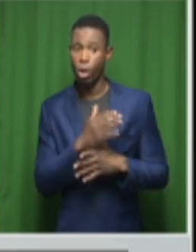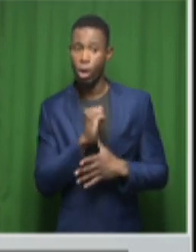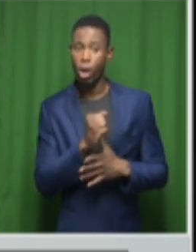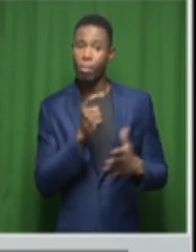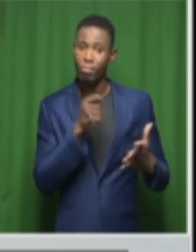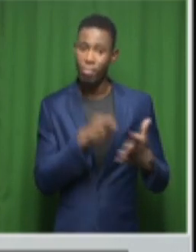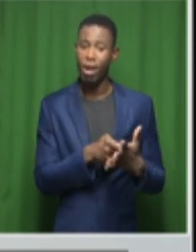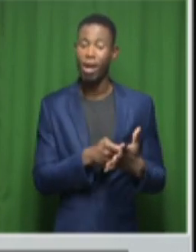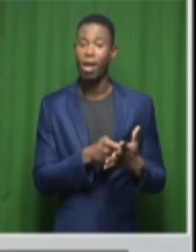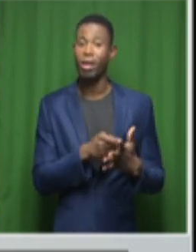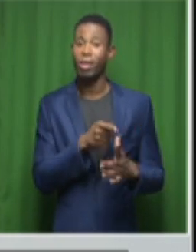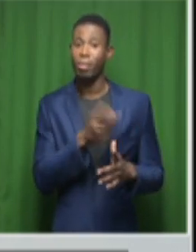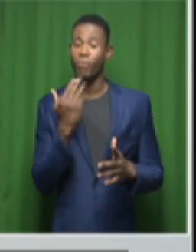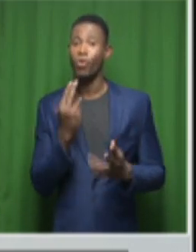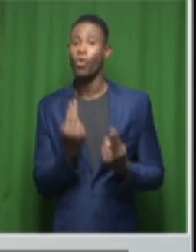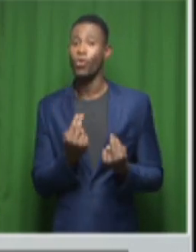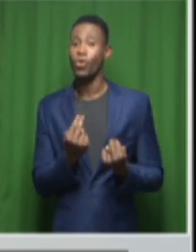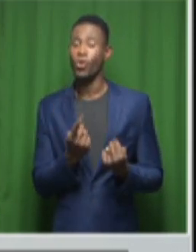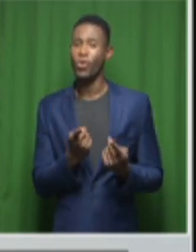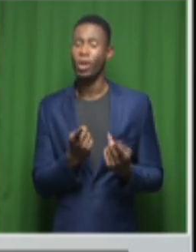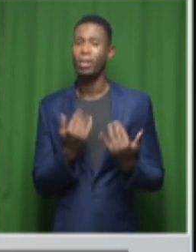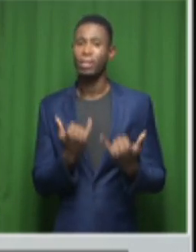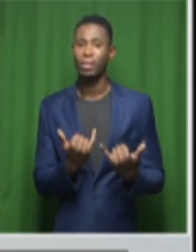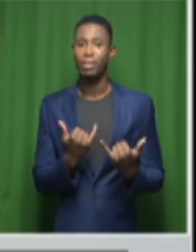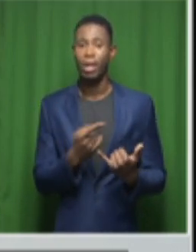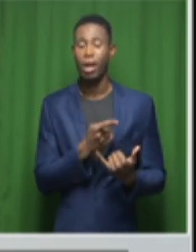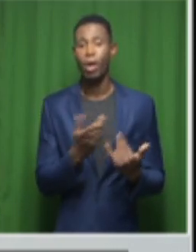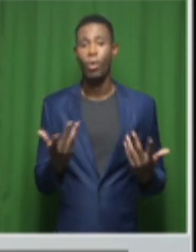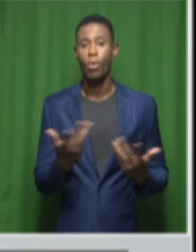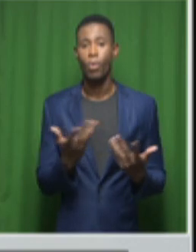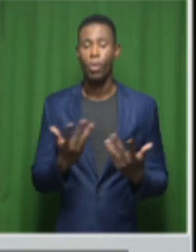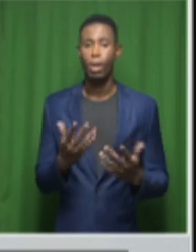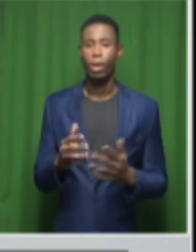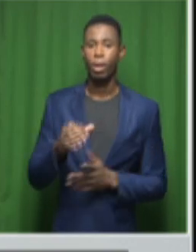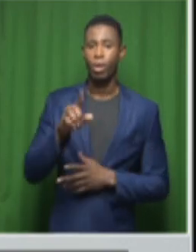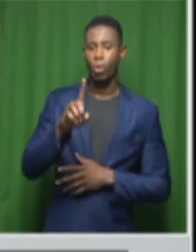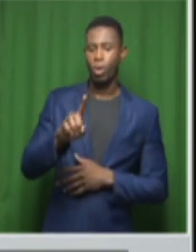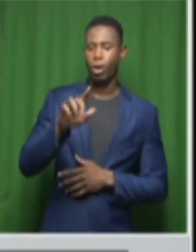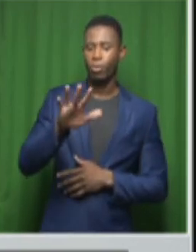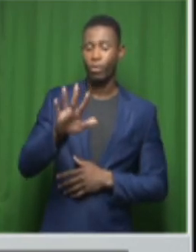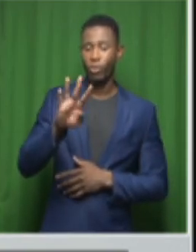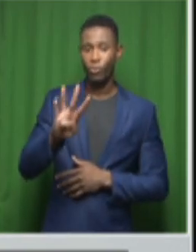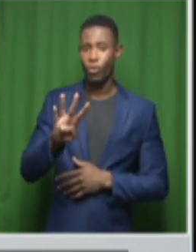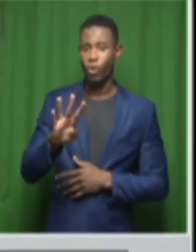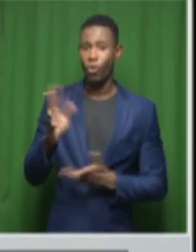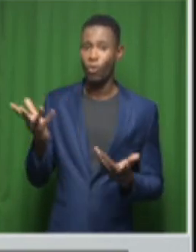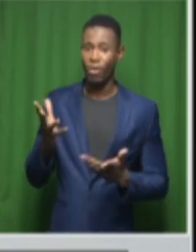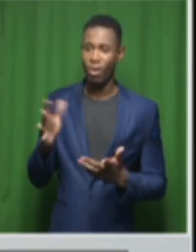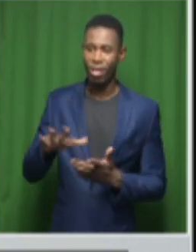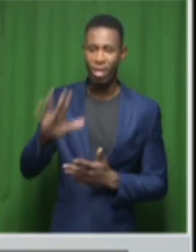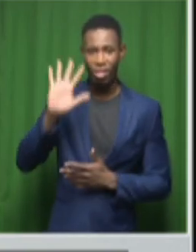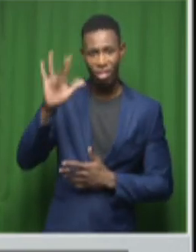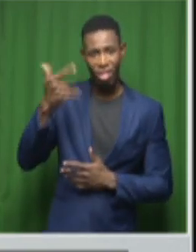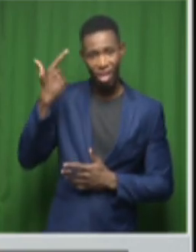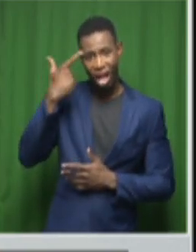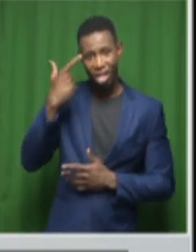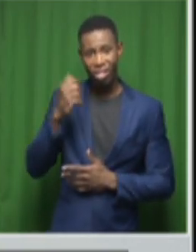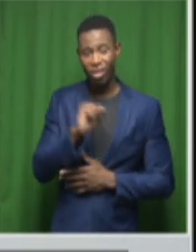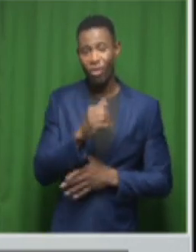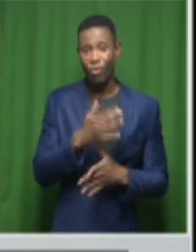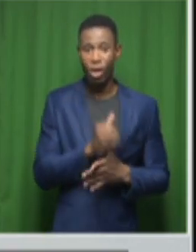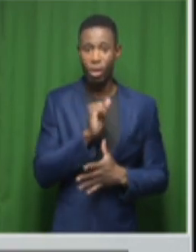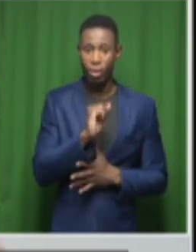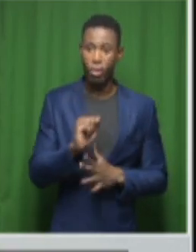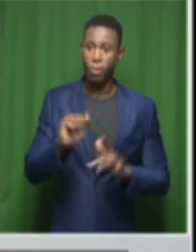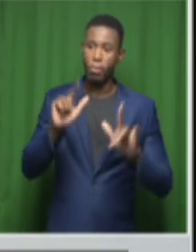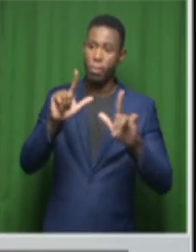currently at the 154 fair in London, which has been quite exciting for us to